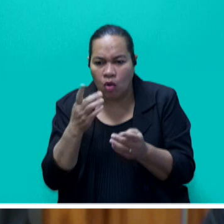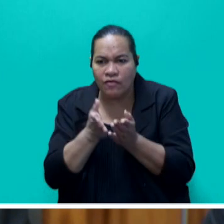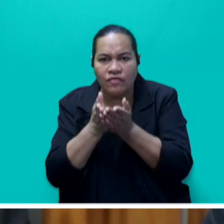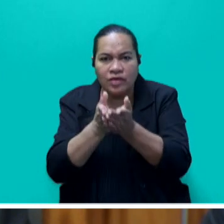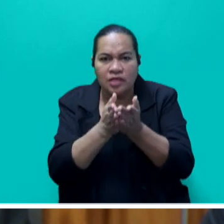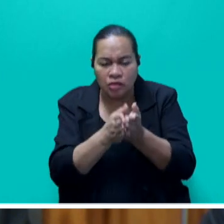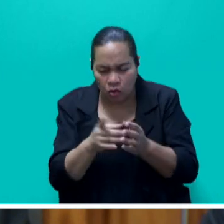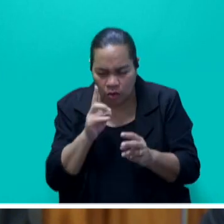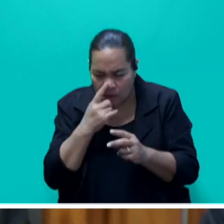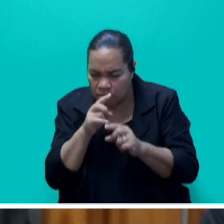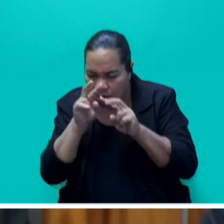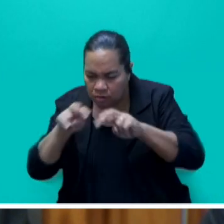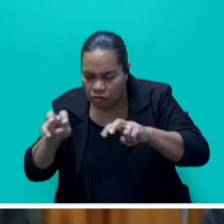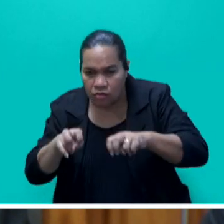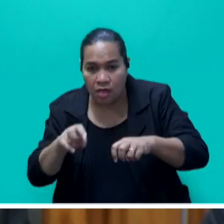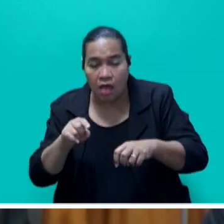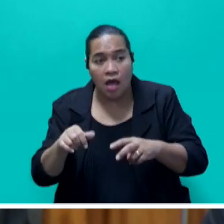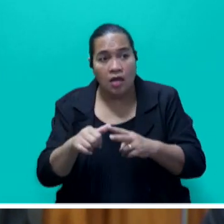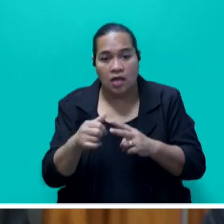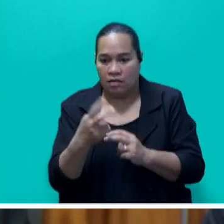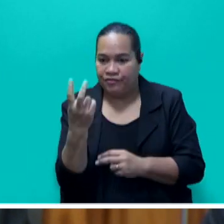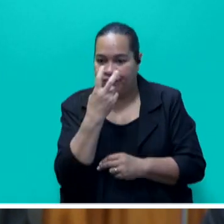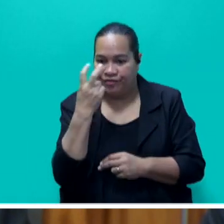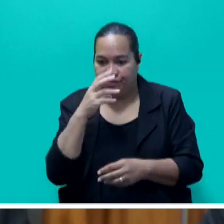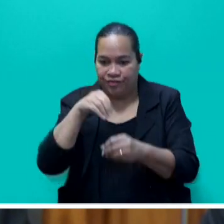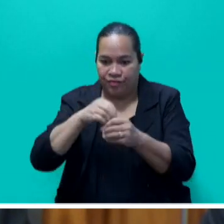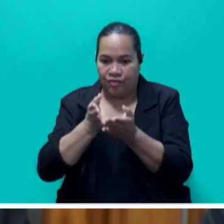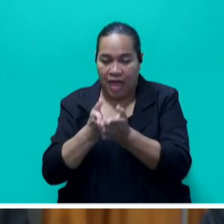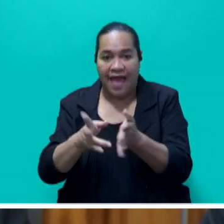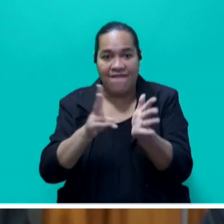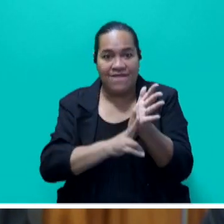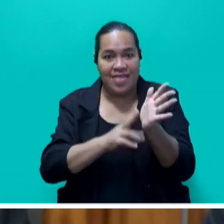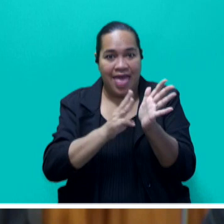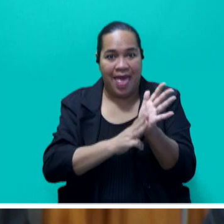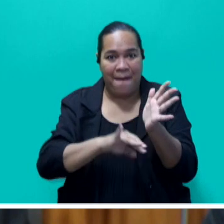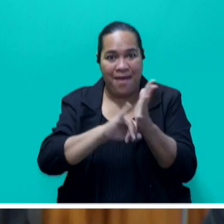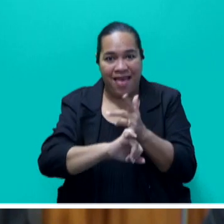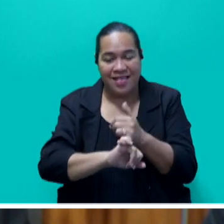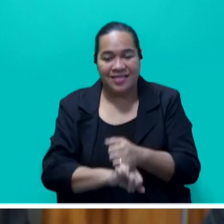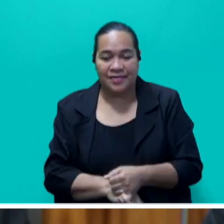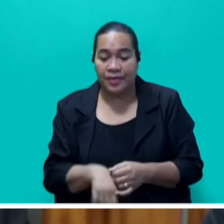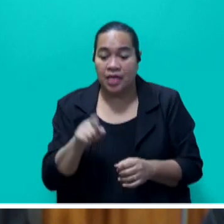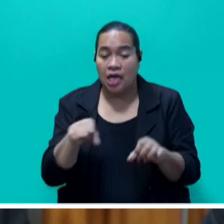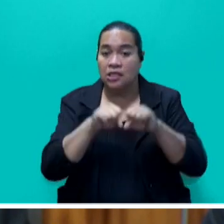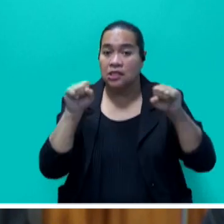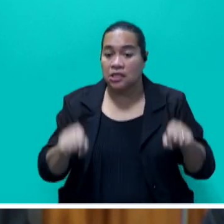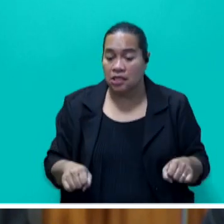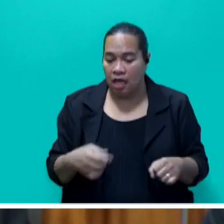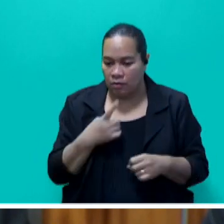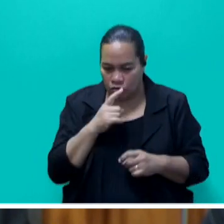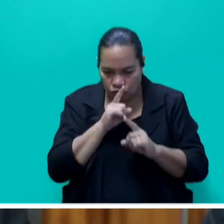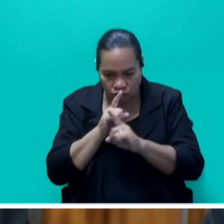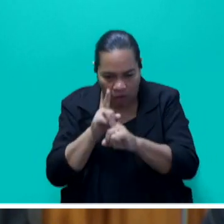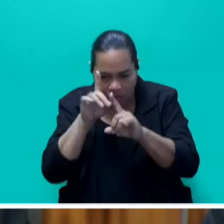vessels. These are called the Vessel Monitoring System, or VMS. This system works as a vessel tracker,